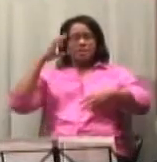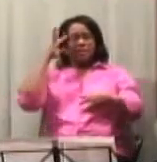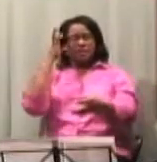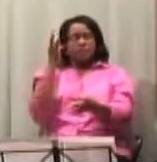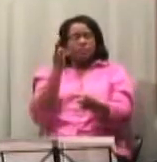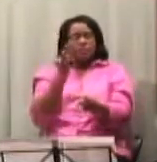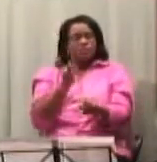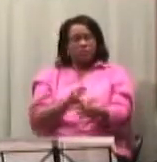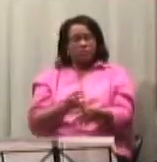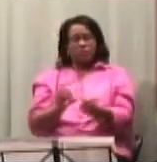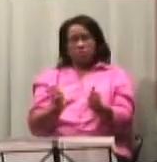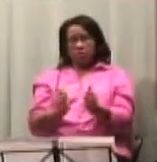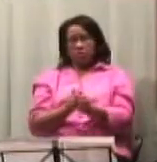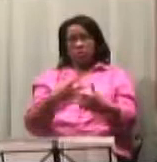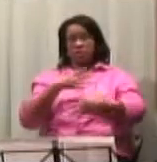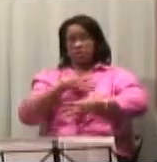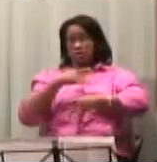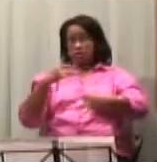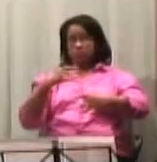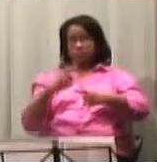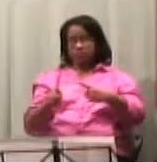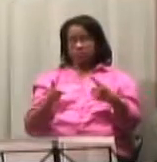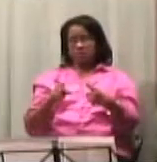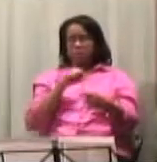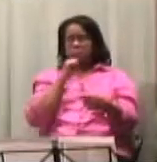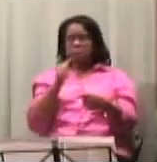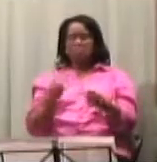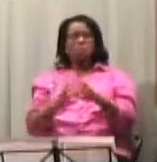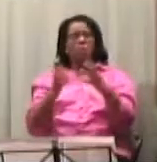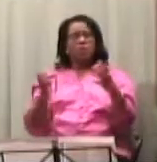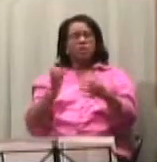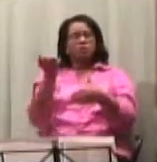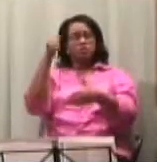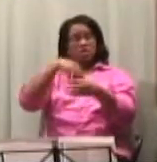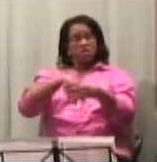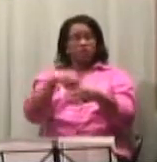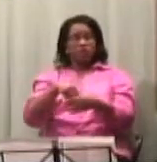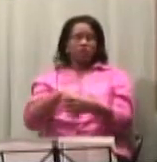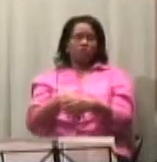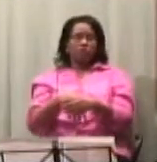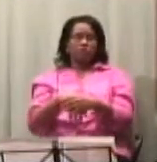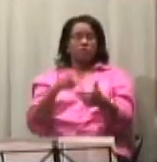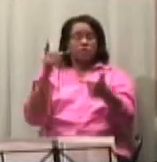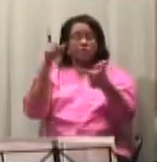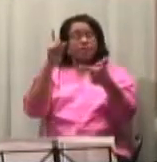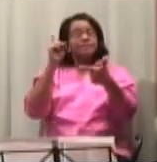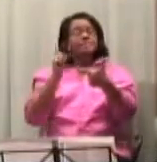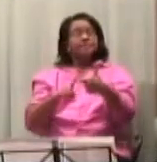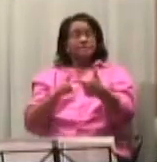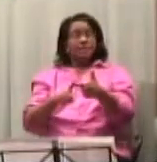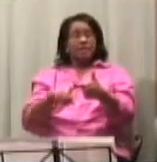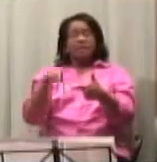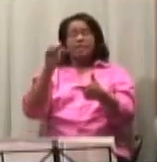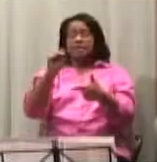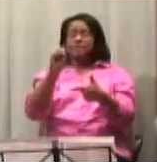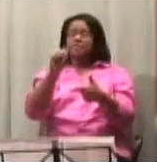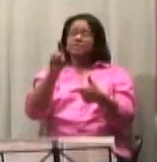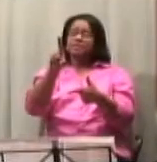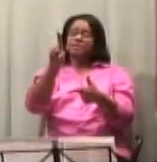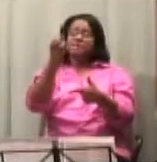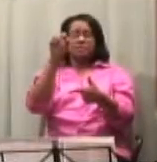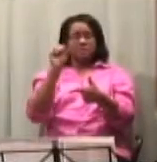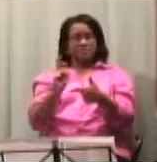much involved. The second situation is the situation of the seed that fell among the